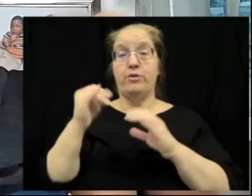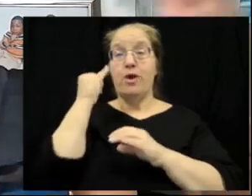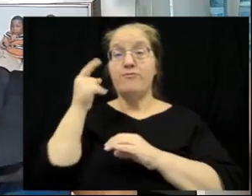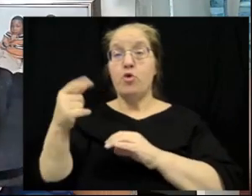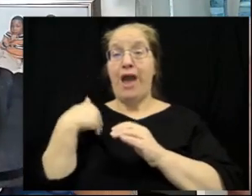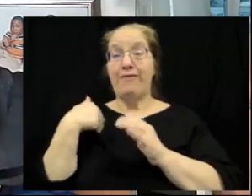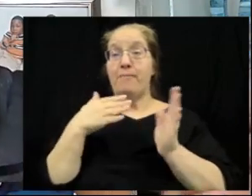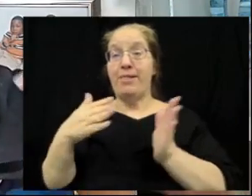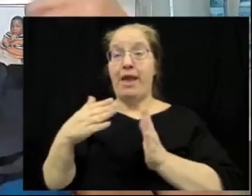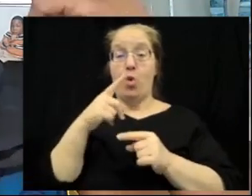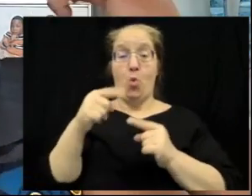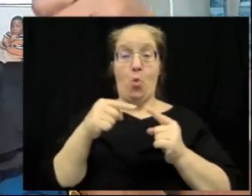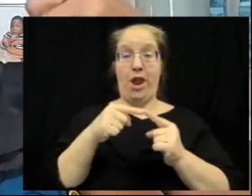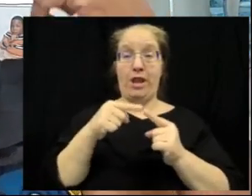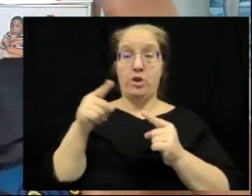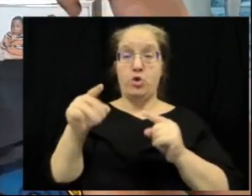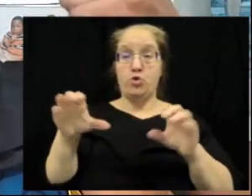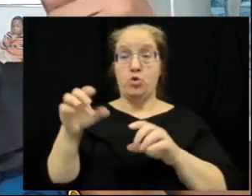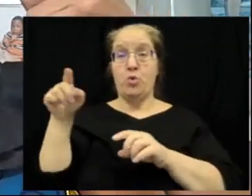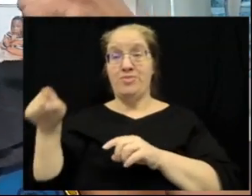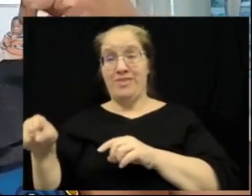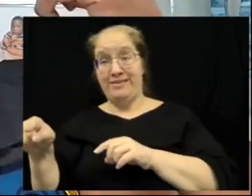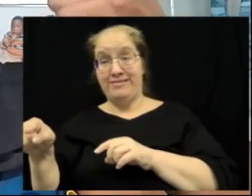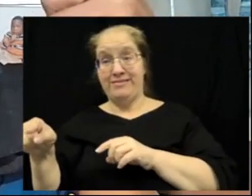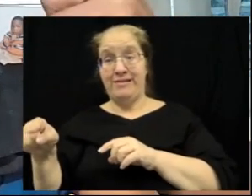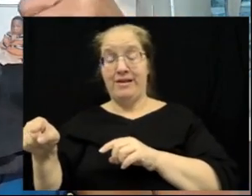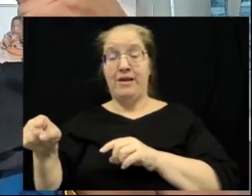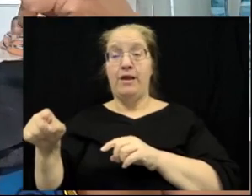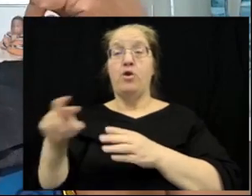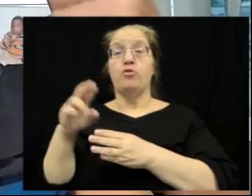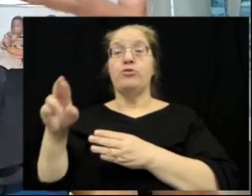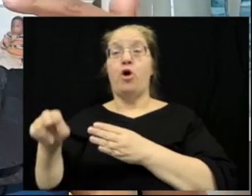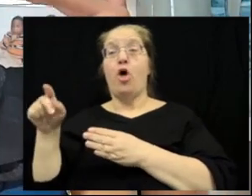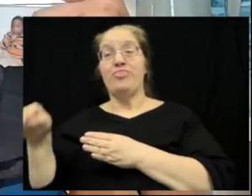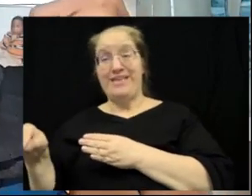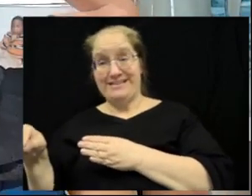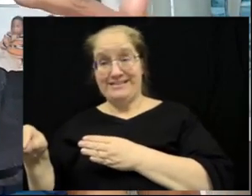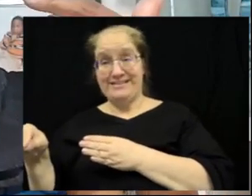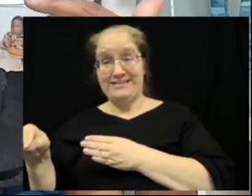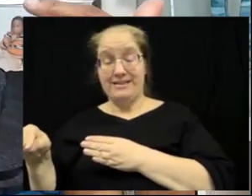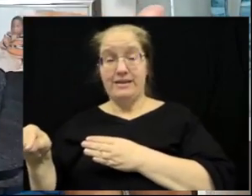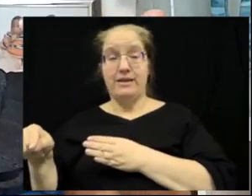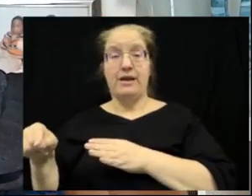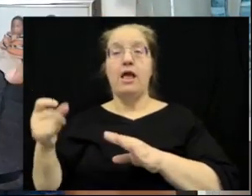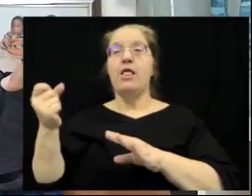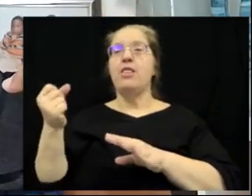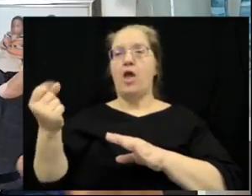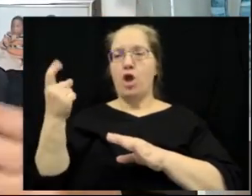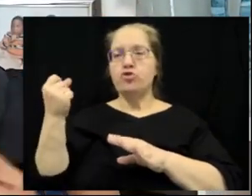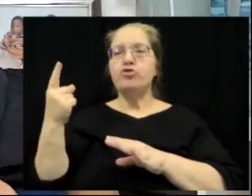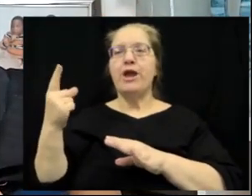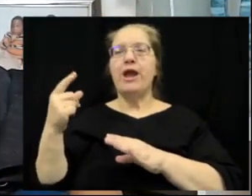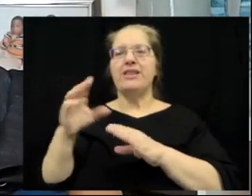this, they can hear it and they can in that moment know what the consequence is going to